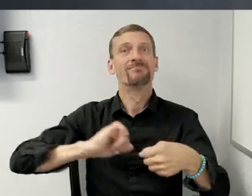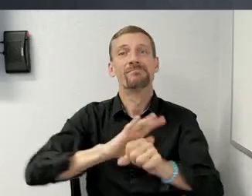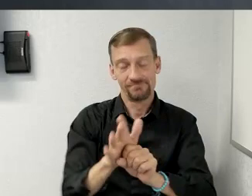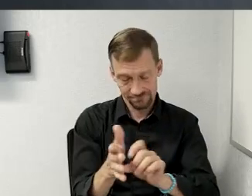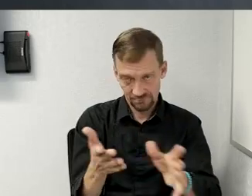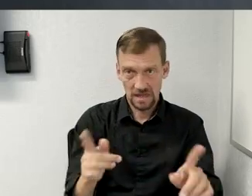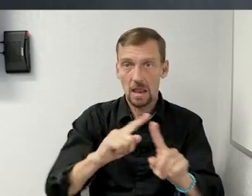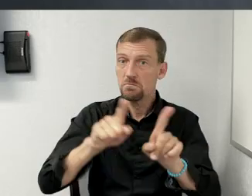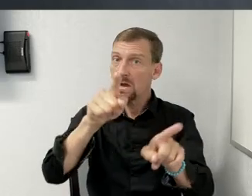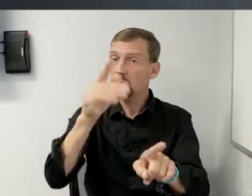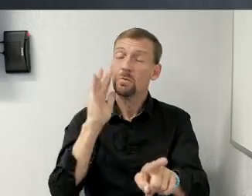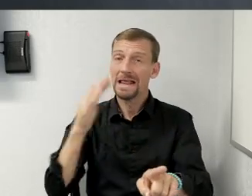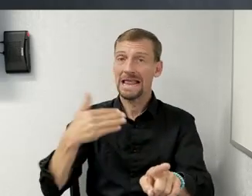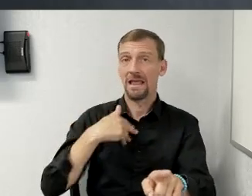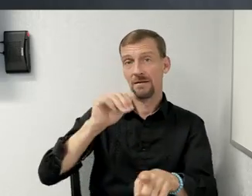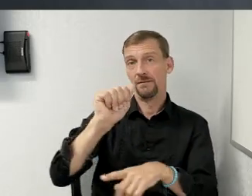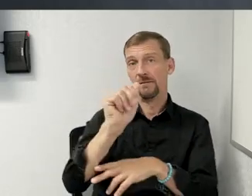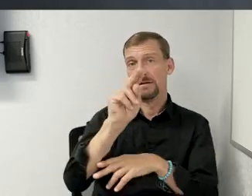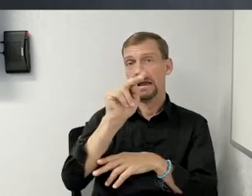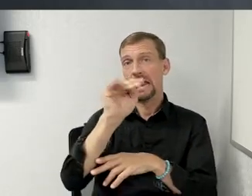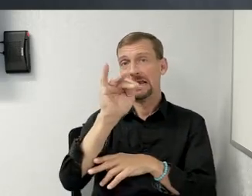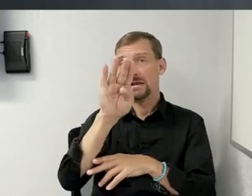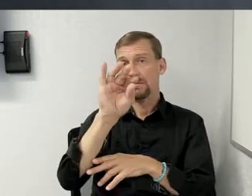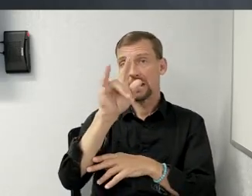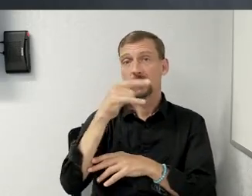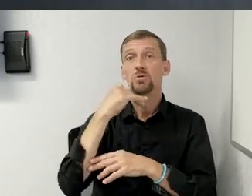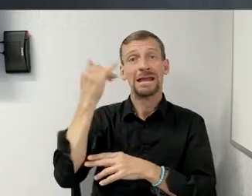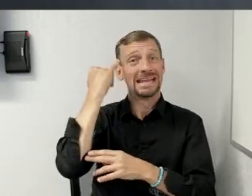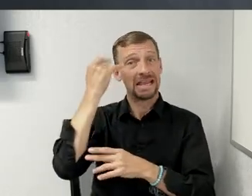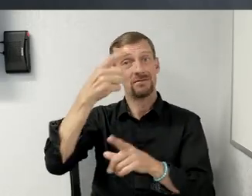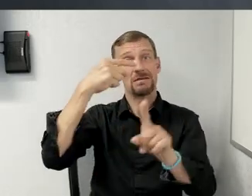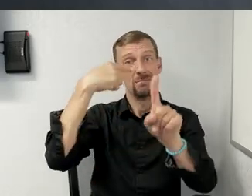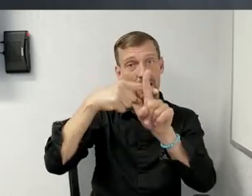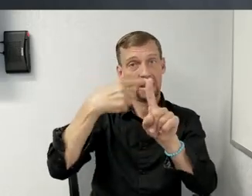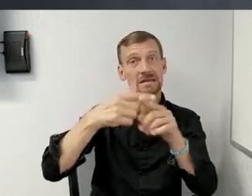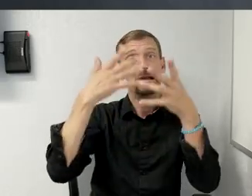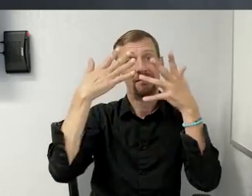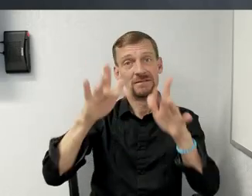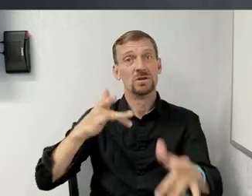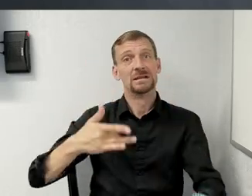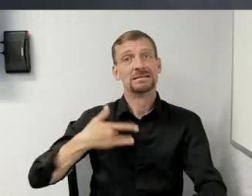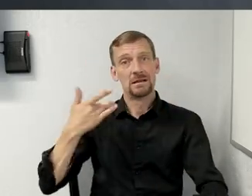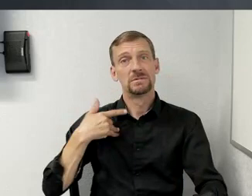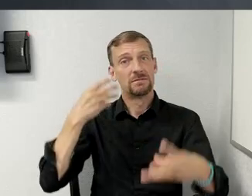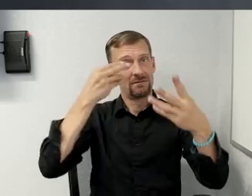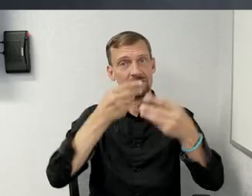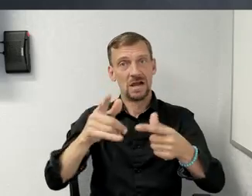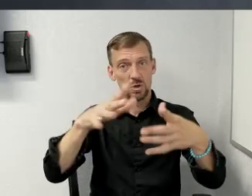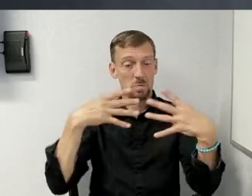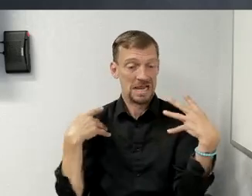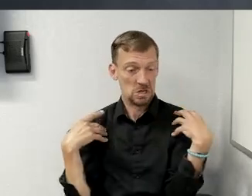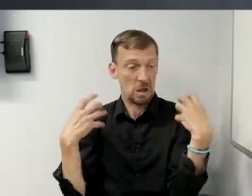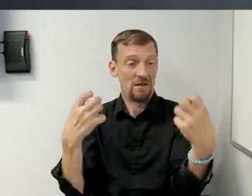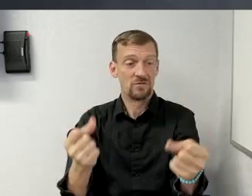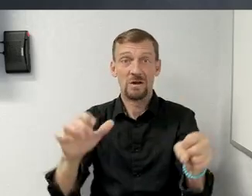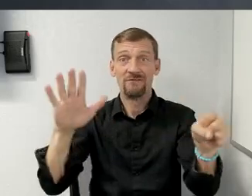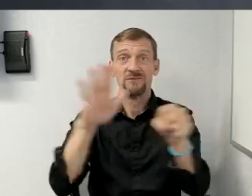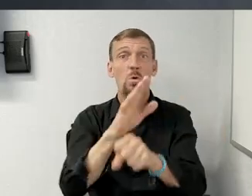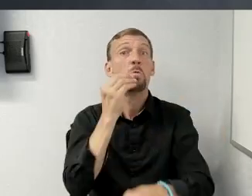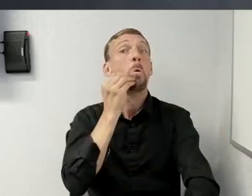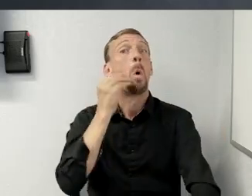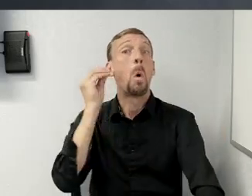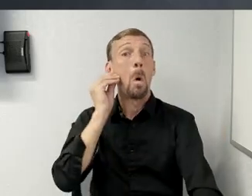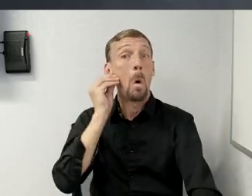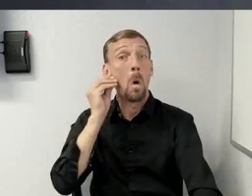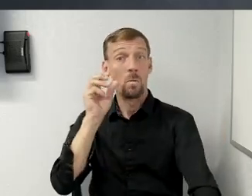antibodies. Or you did have the virus, you tested positive, you went through the symptoms, and you recovered at home or you recovered